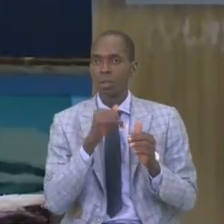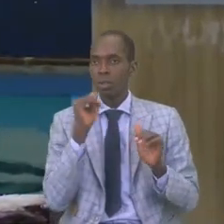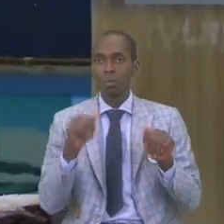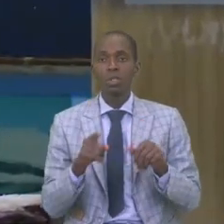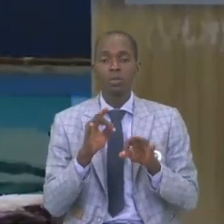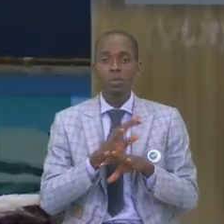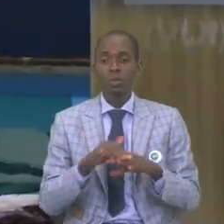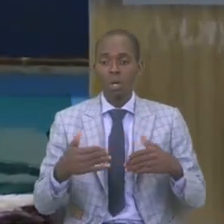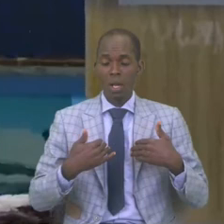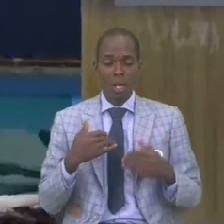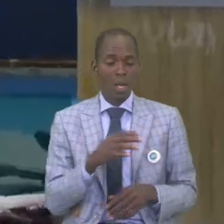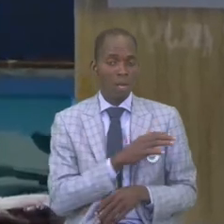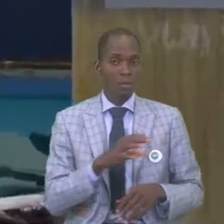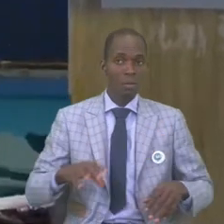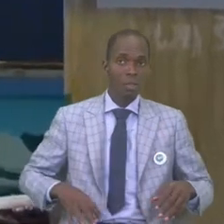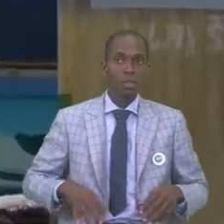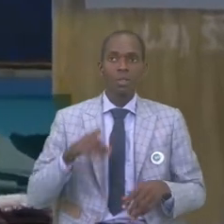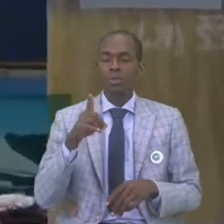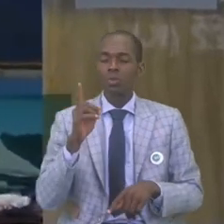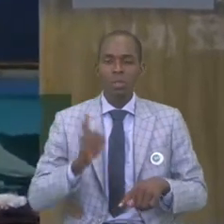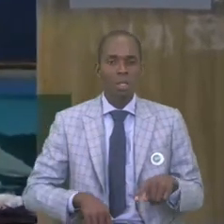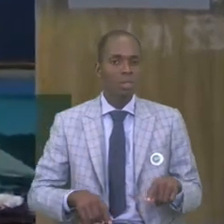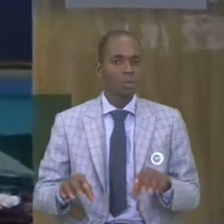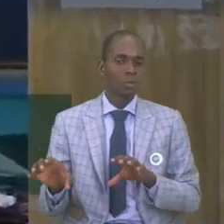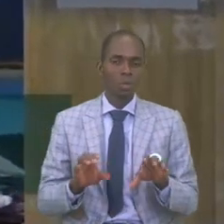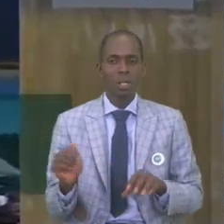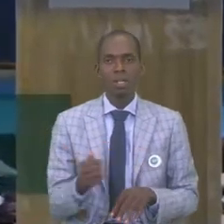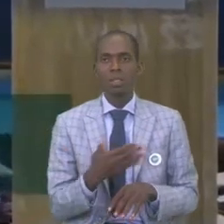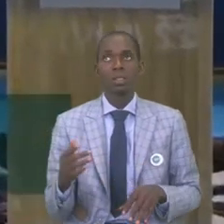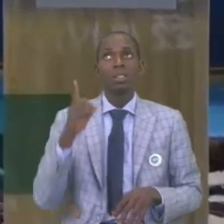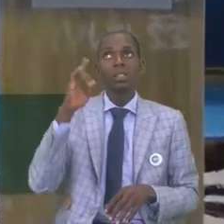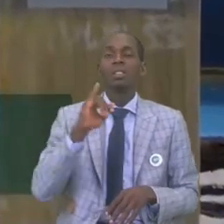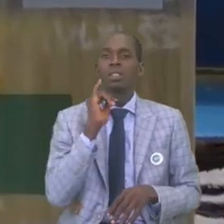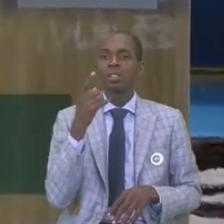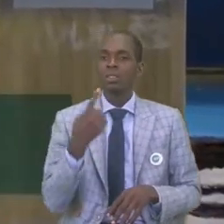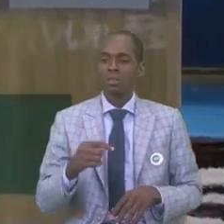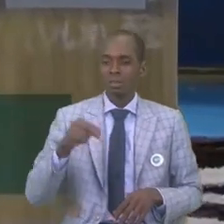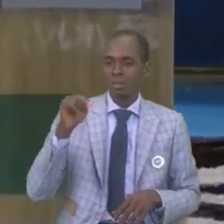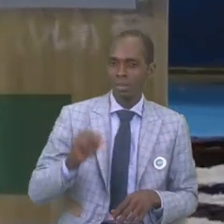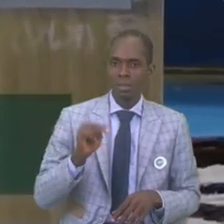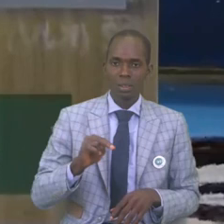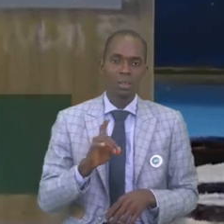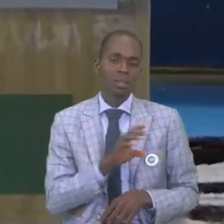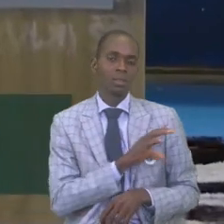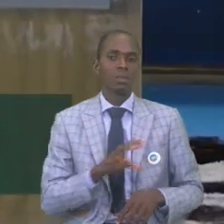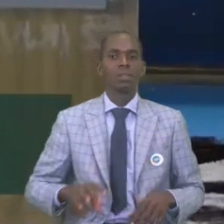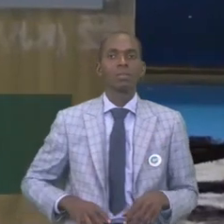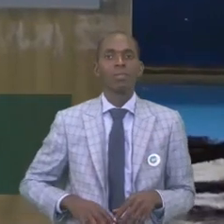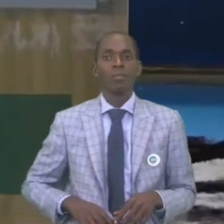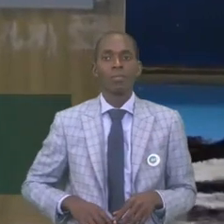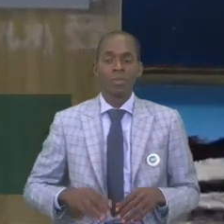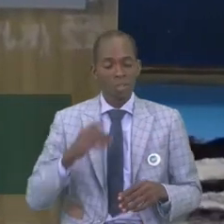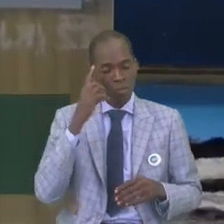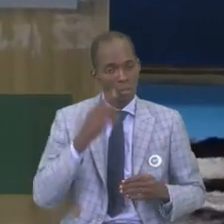him. Without him, we can do nothing. He is indispensable in life, for